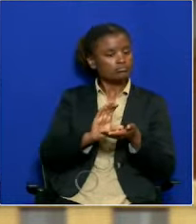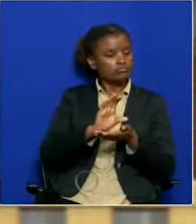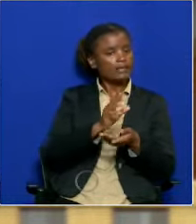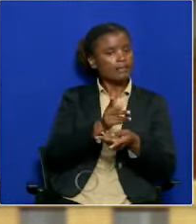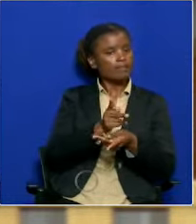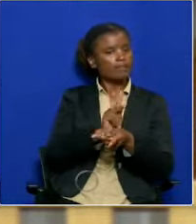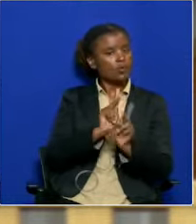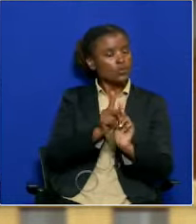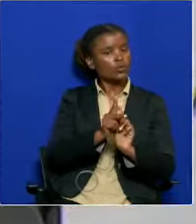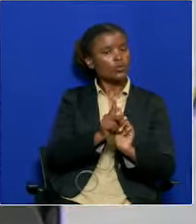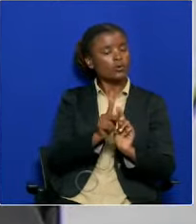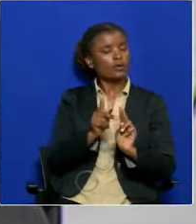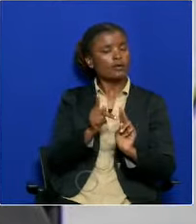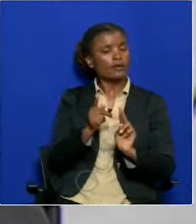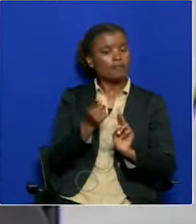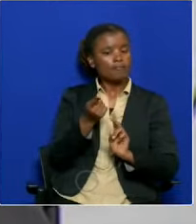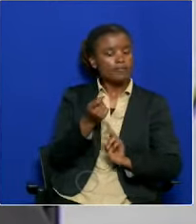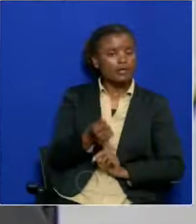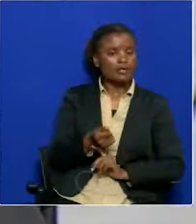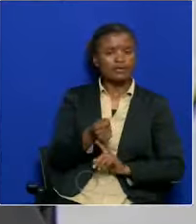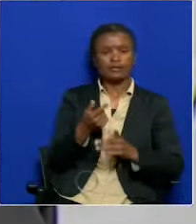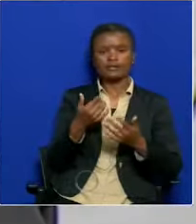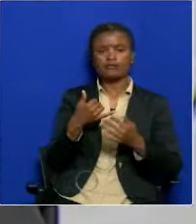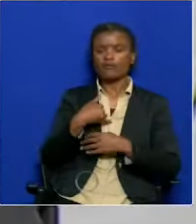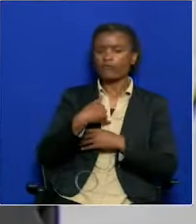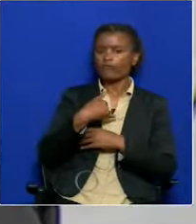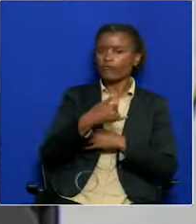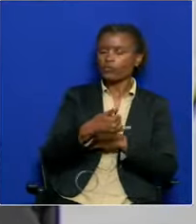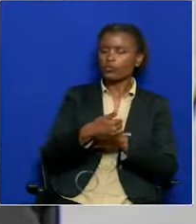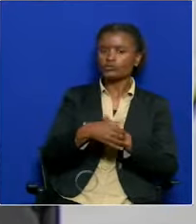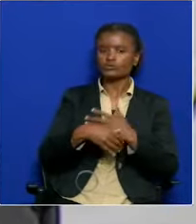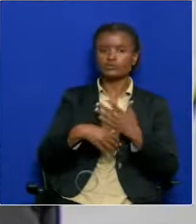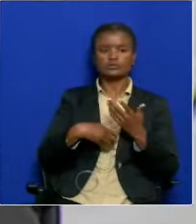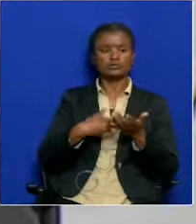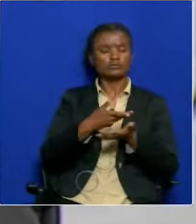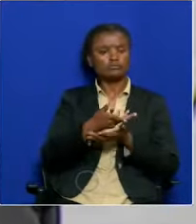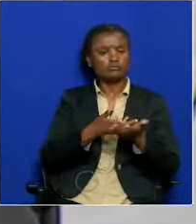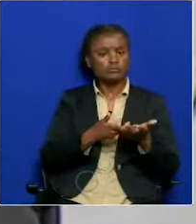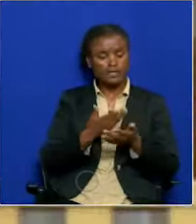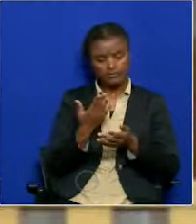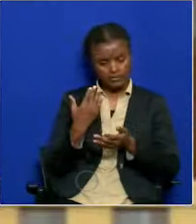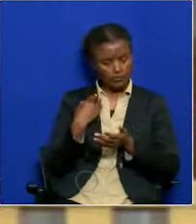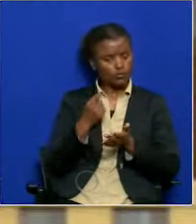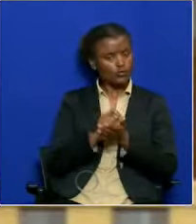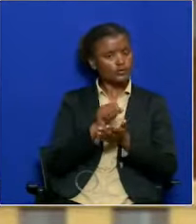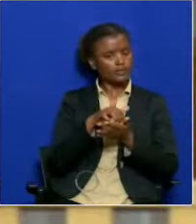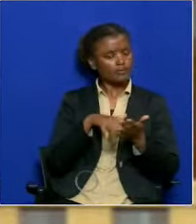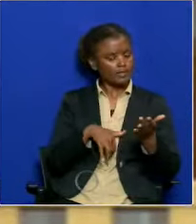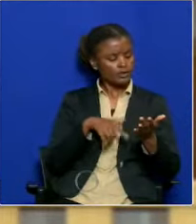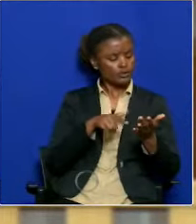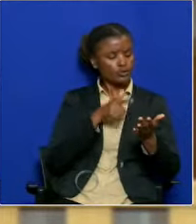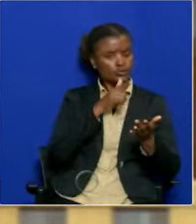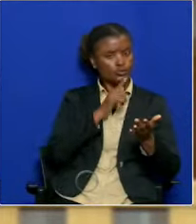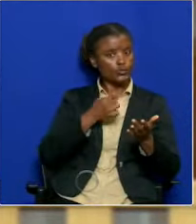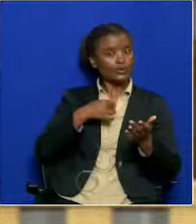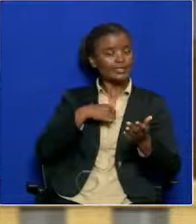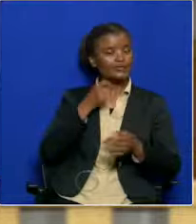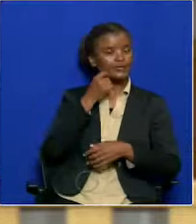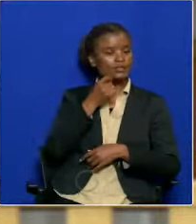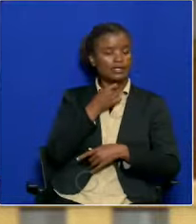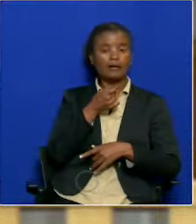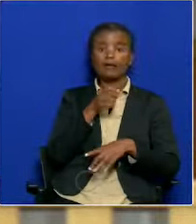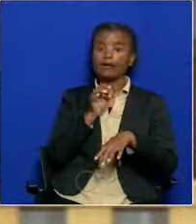many calls with him. You have told us earlier in your statement that you used to give him advice, including